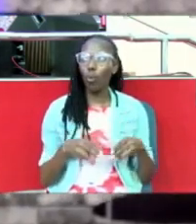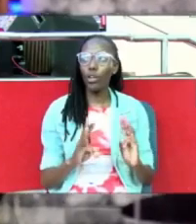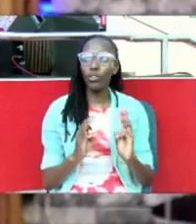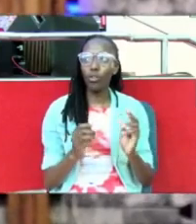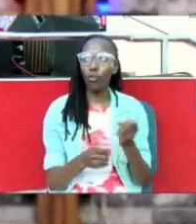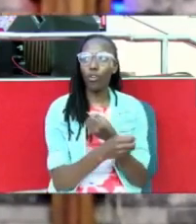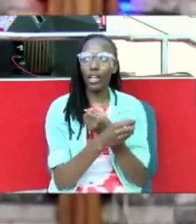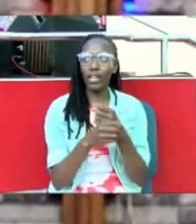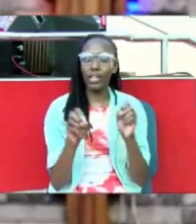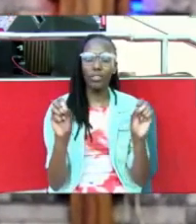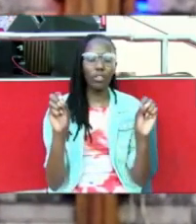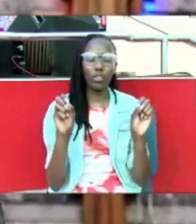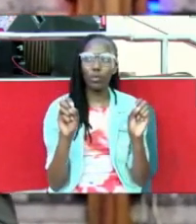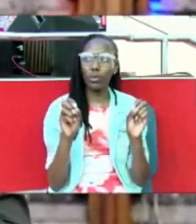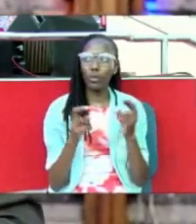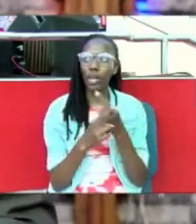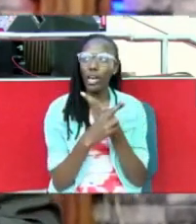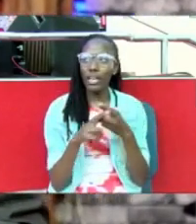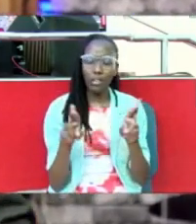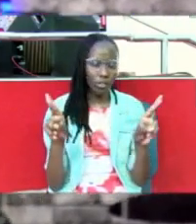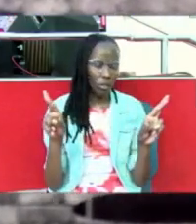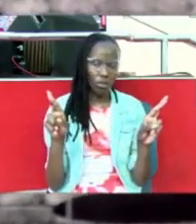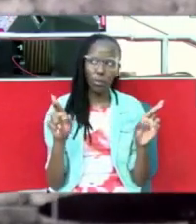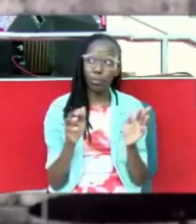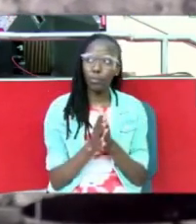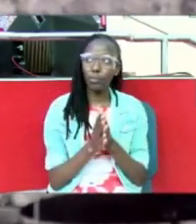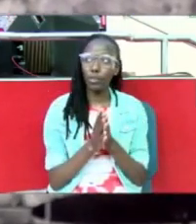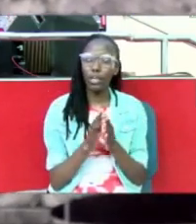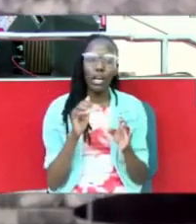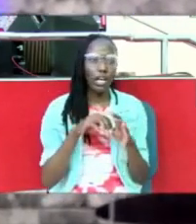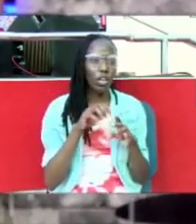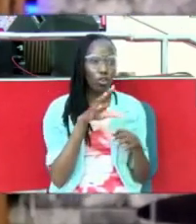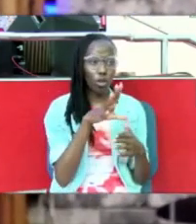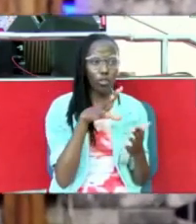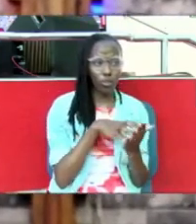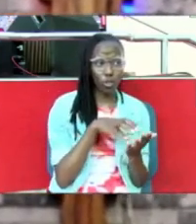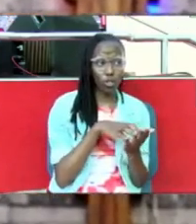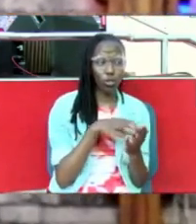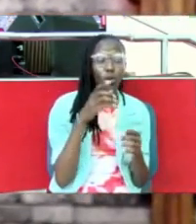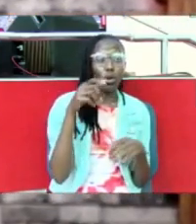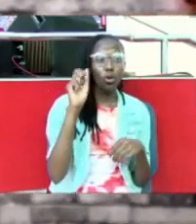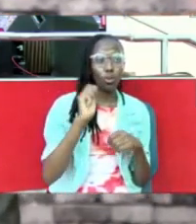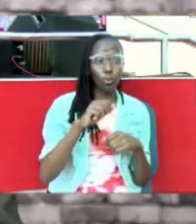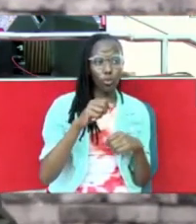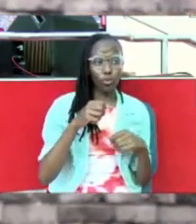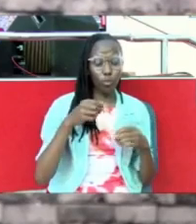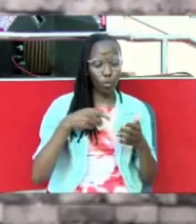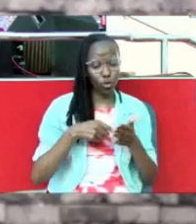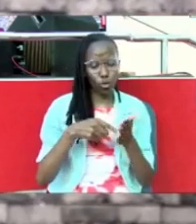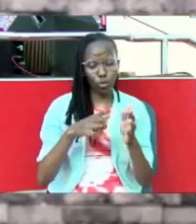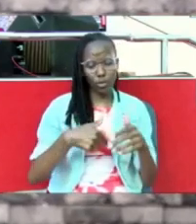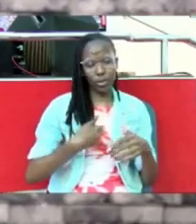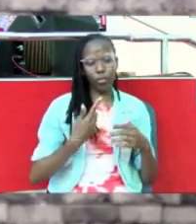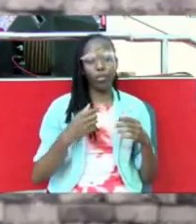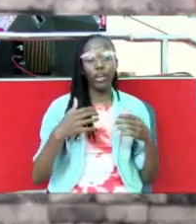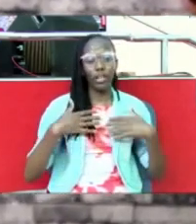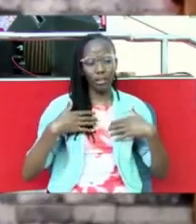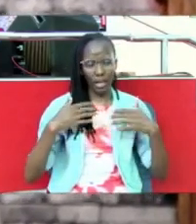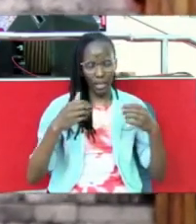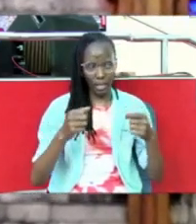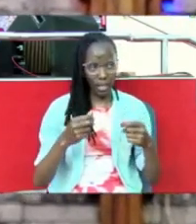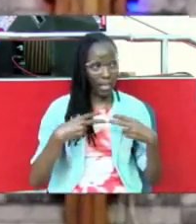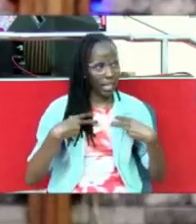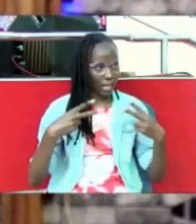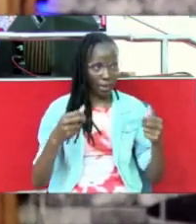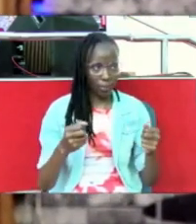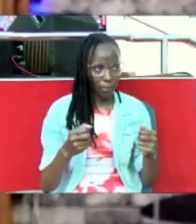alikuwa amejidhihirisha kama mkombozi. In your situation he can reveal himself as your healer. Yule katika hali yako anaweza jidhihirisha